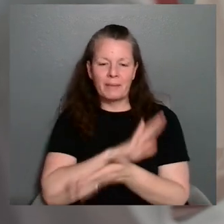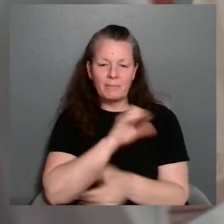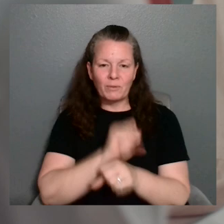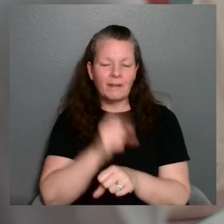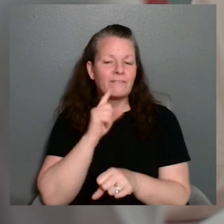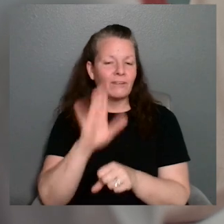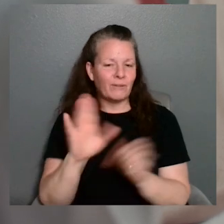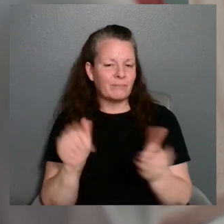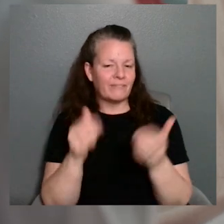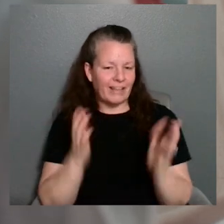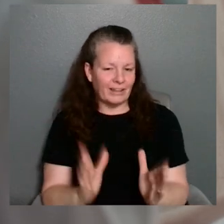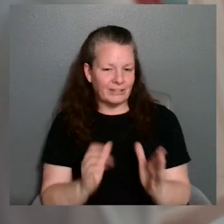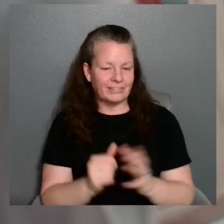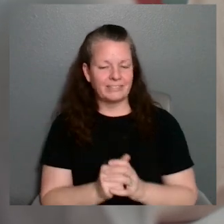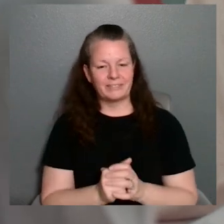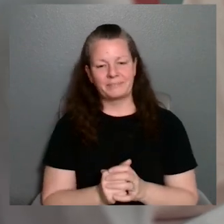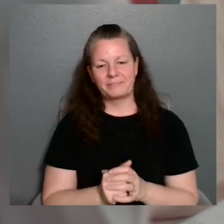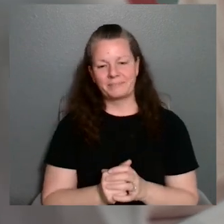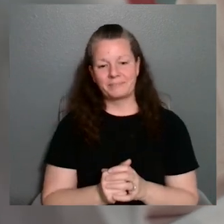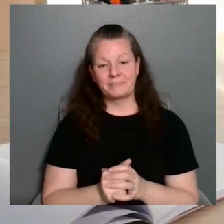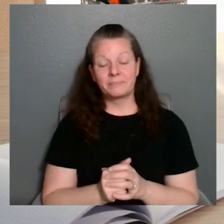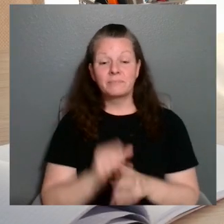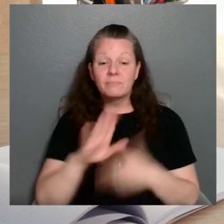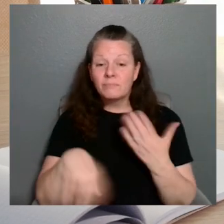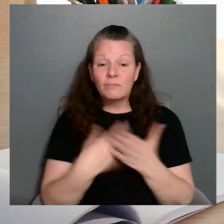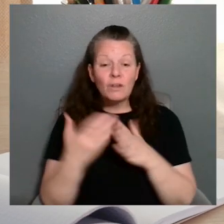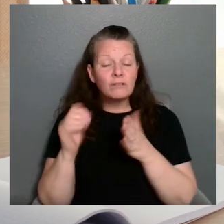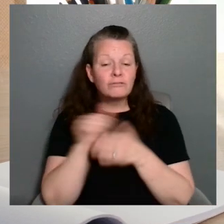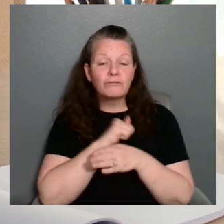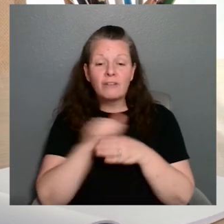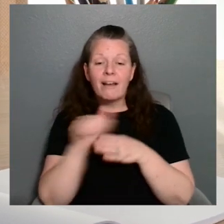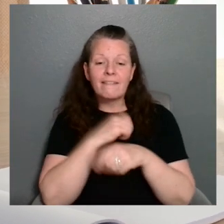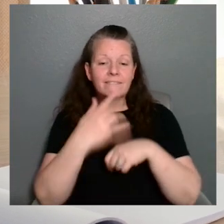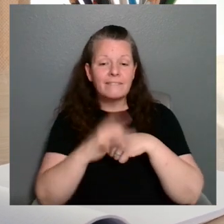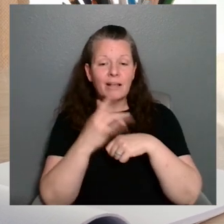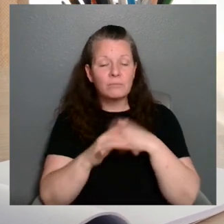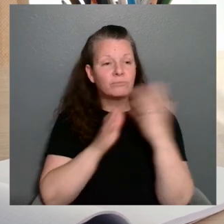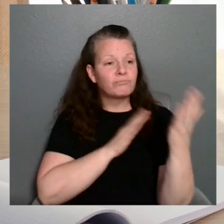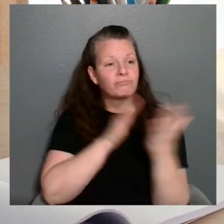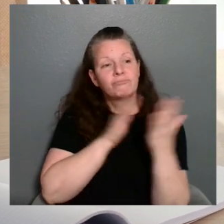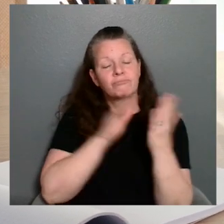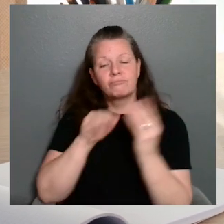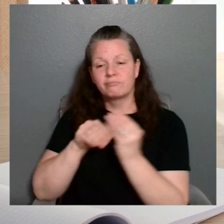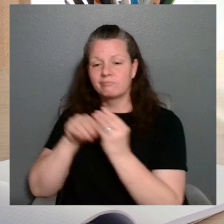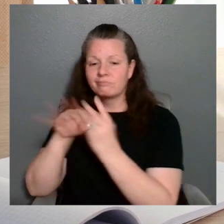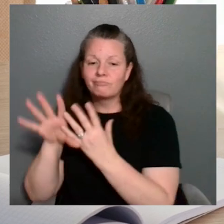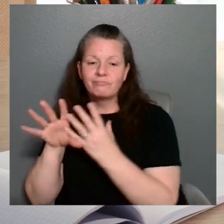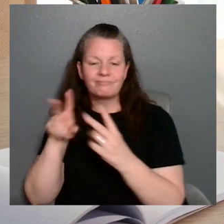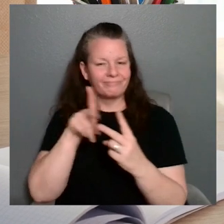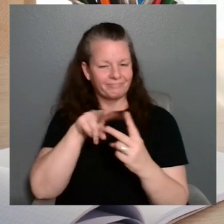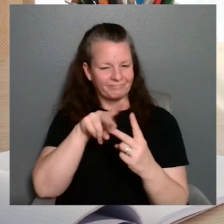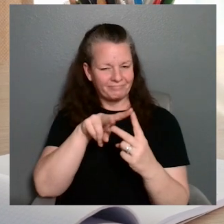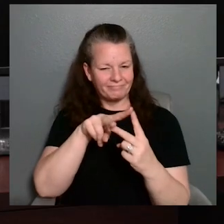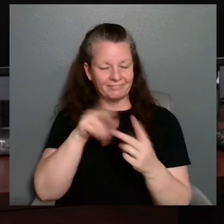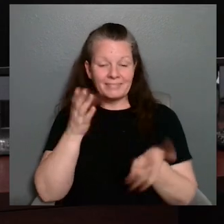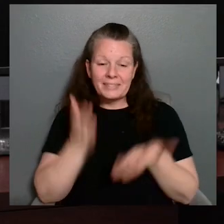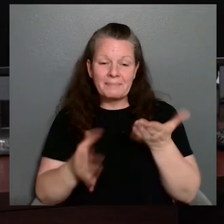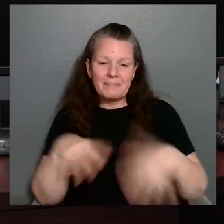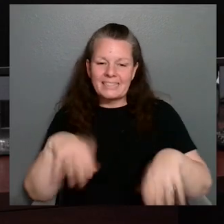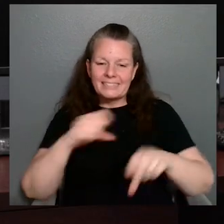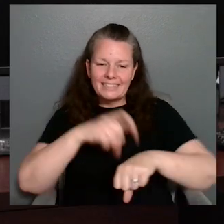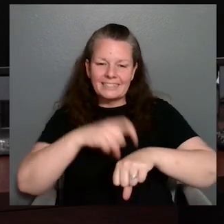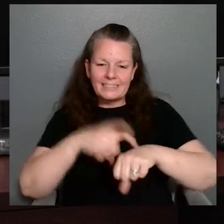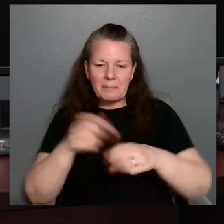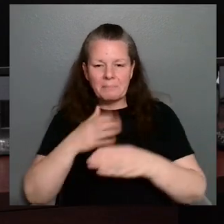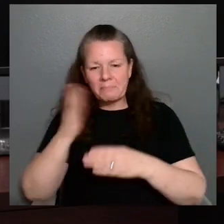and paperwork for your providers. All training is available in person or remote. It may